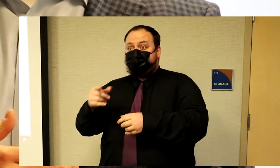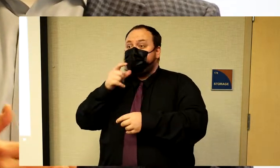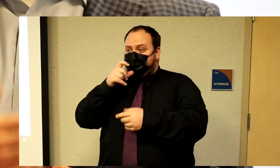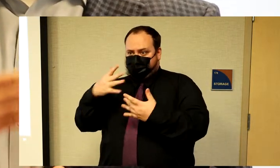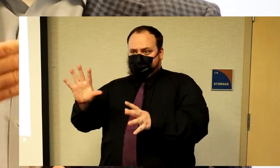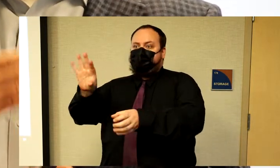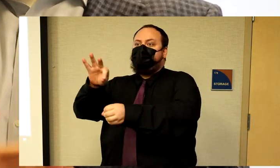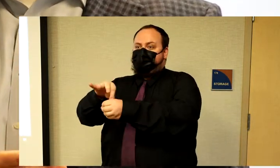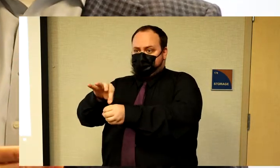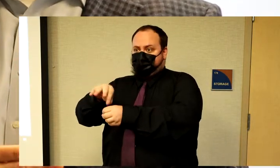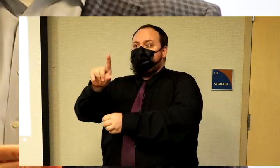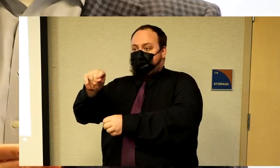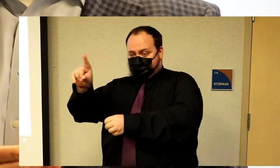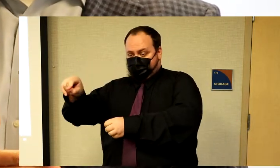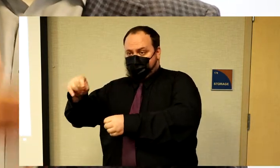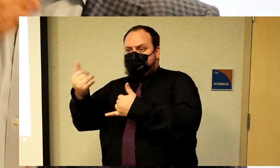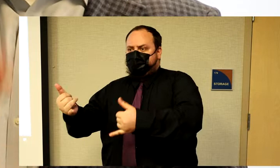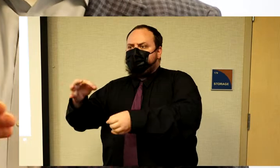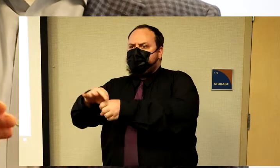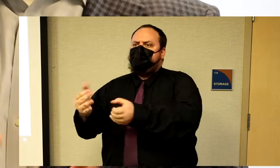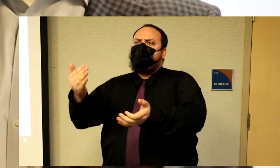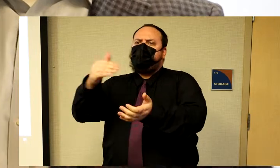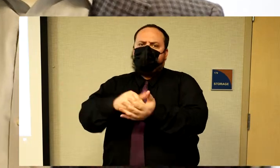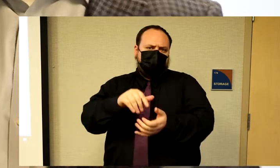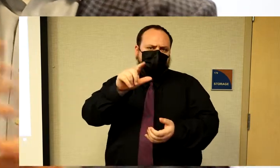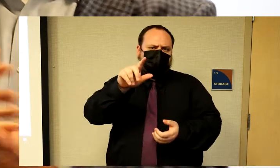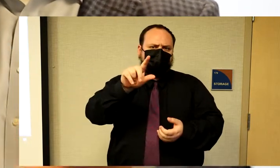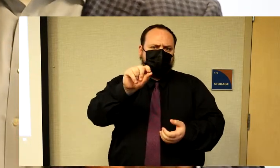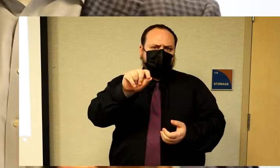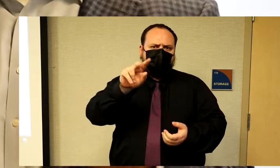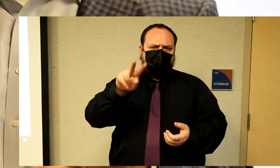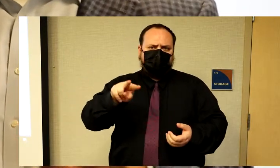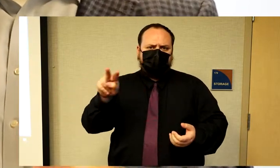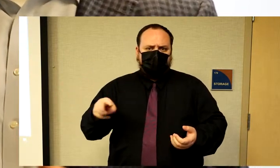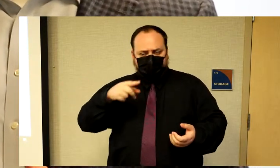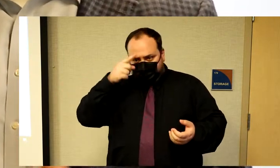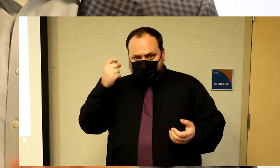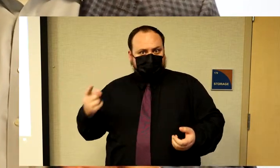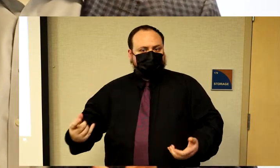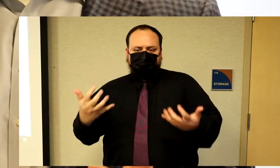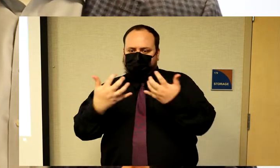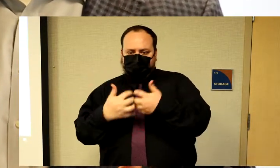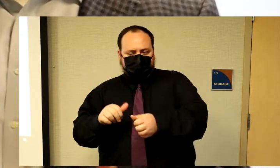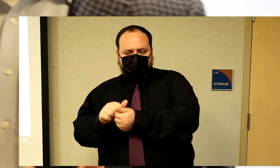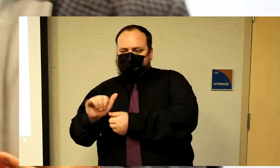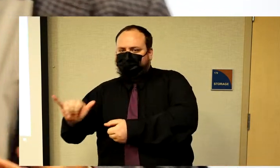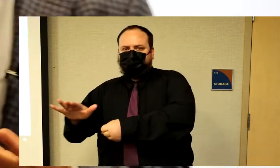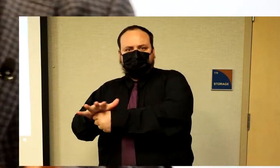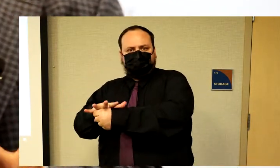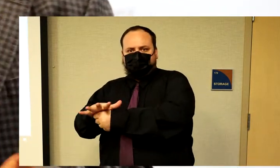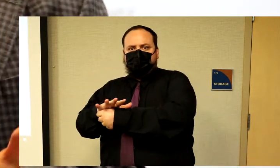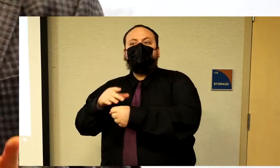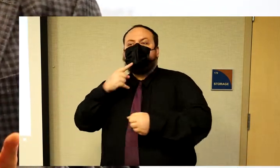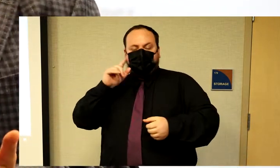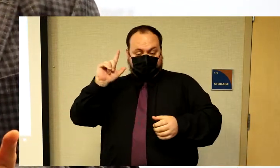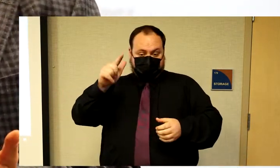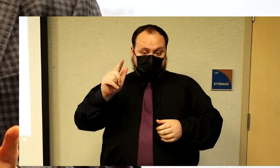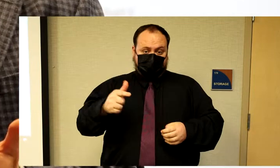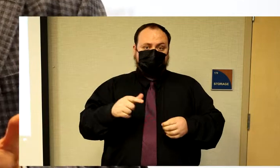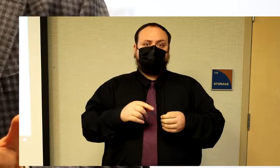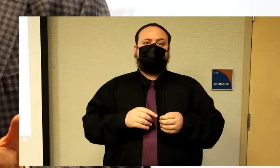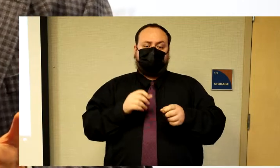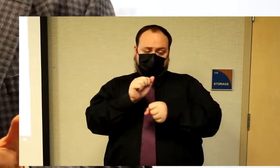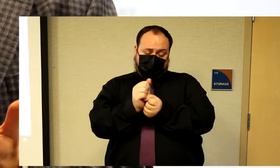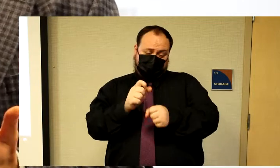in 2020 and are going to vote in 2022 and they get back on the schedule as they match that up. Eventually it corrects itself, but this is an issue